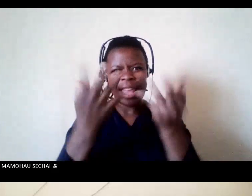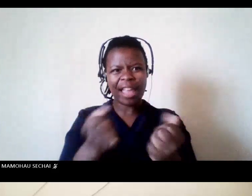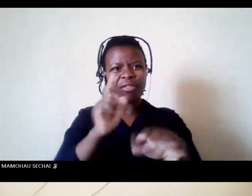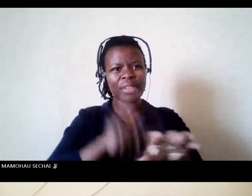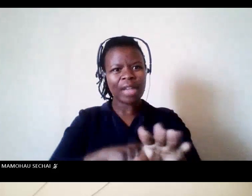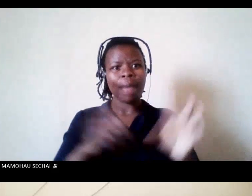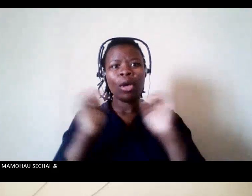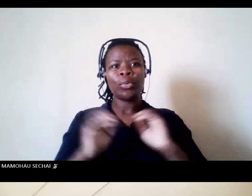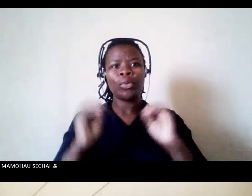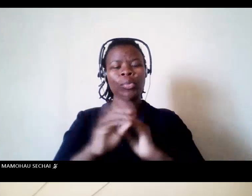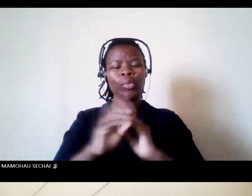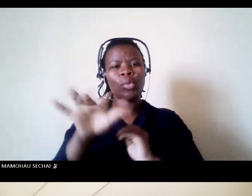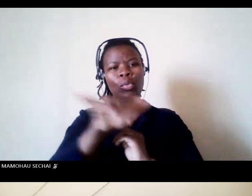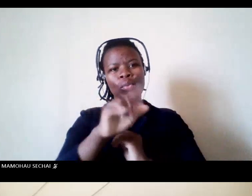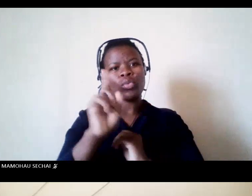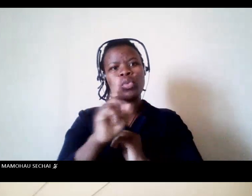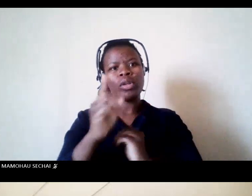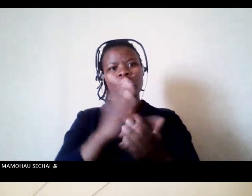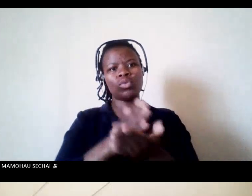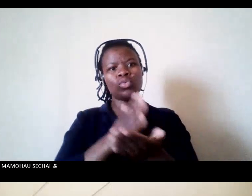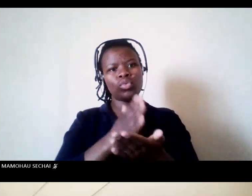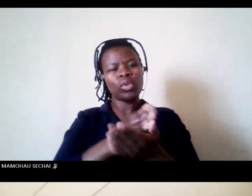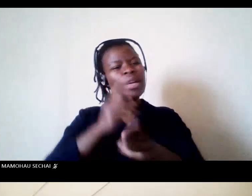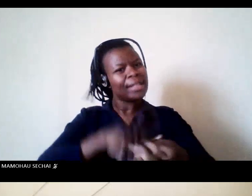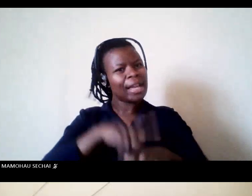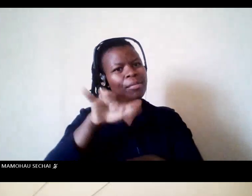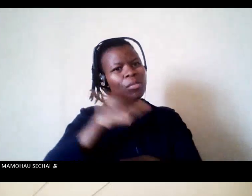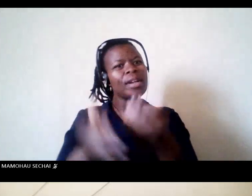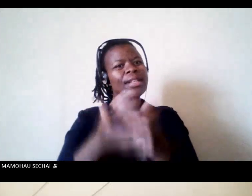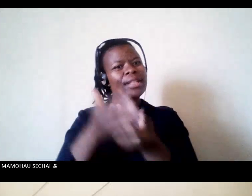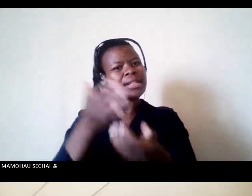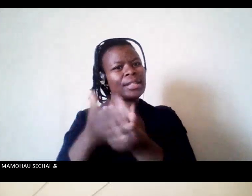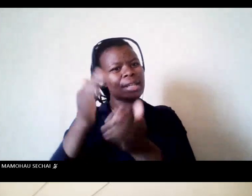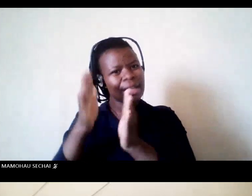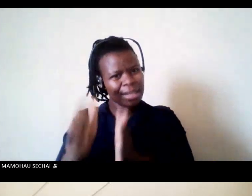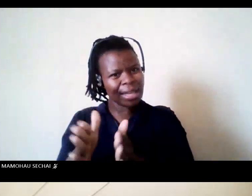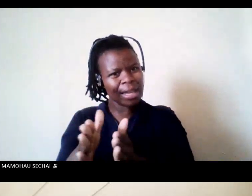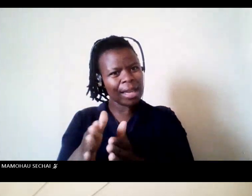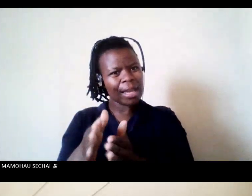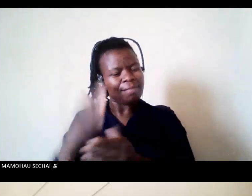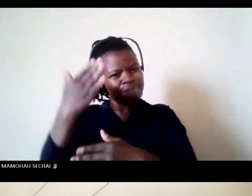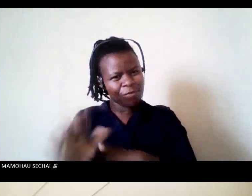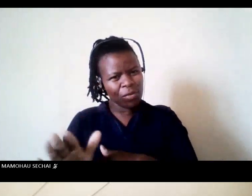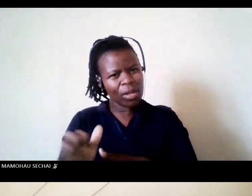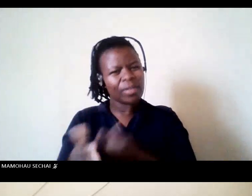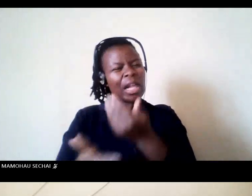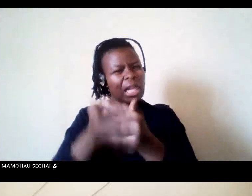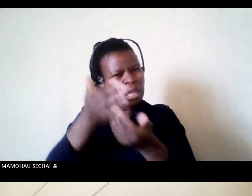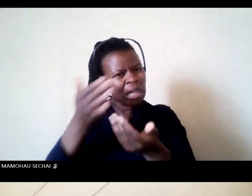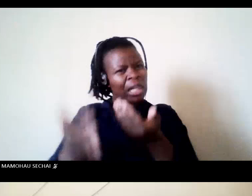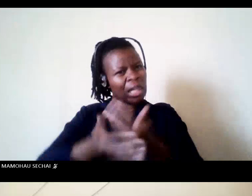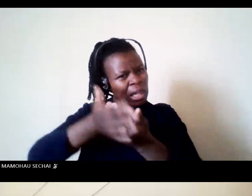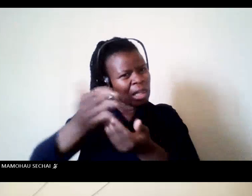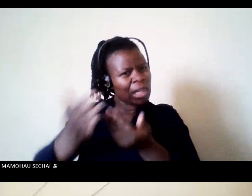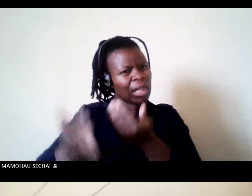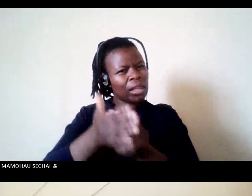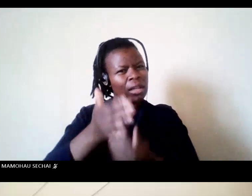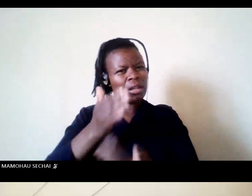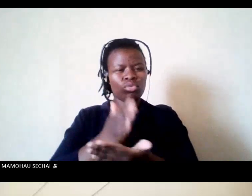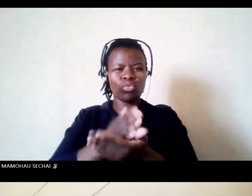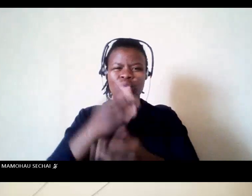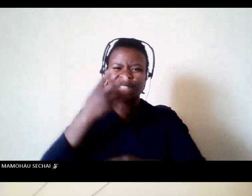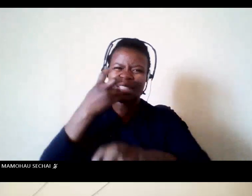into the time that the carers actually spend caring for their children. So it's quite difficult.